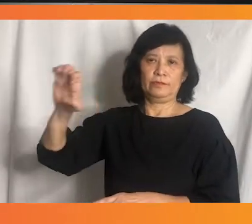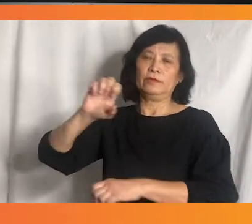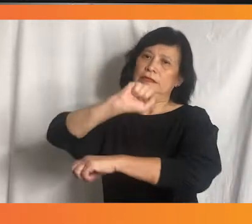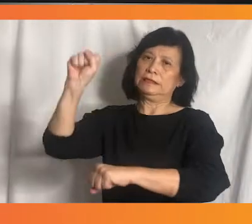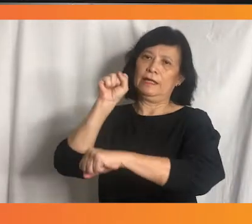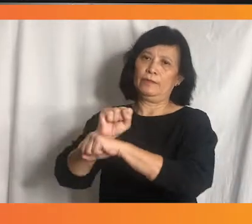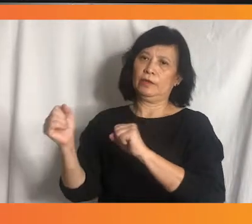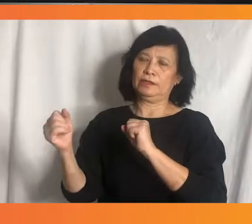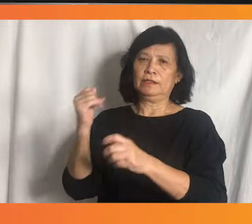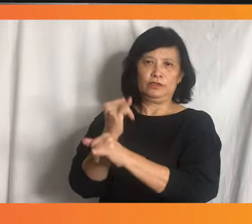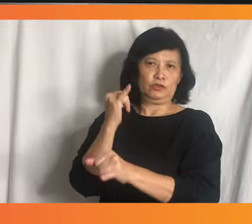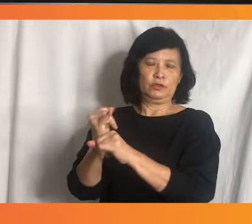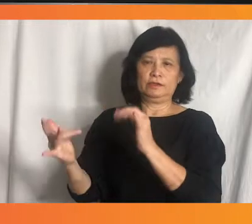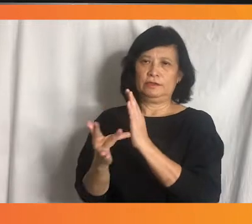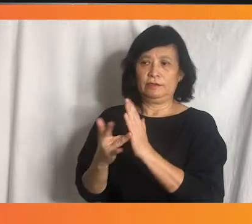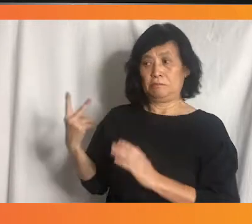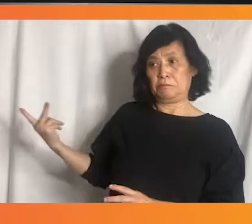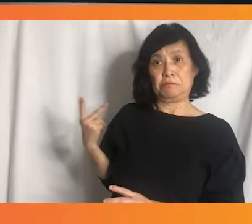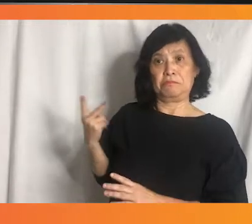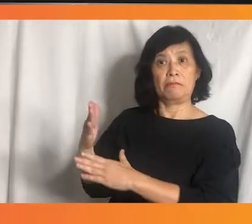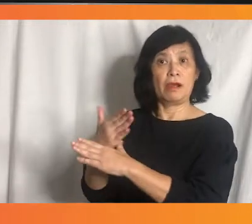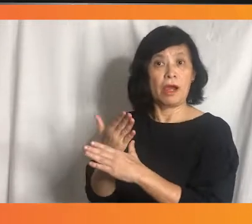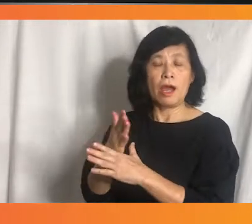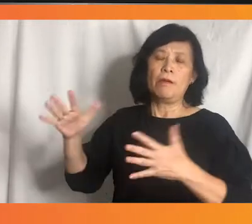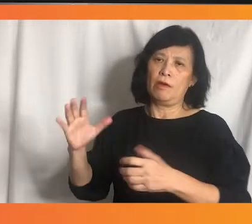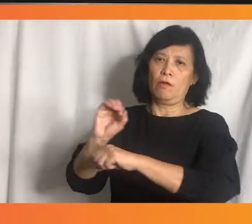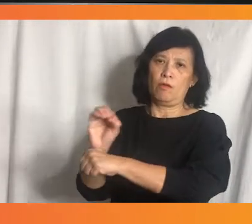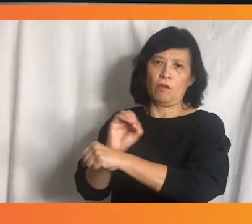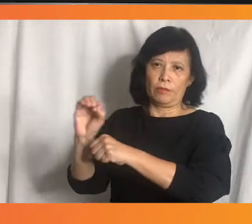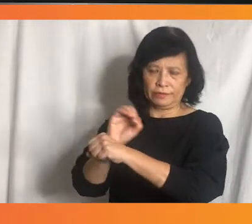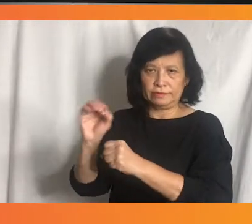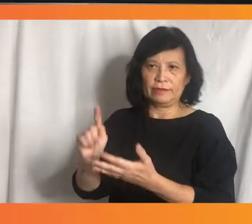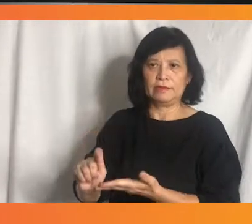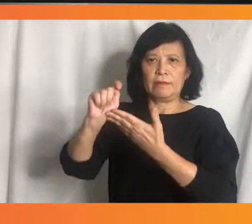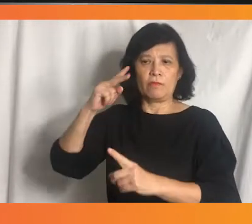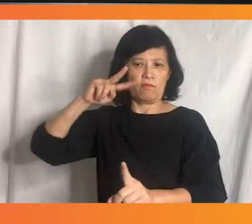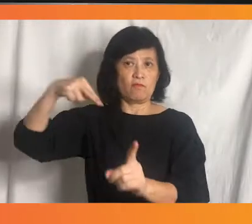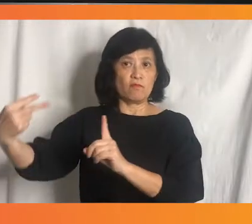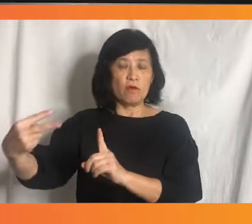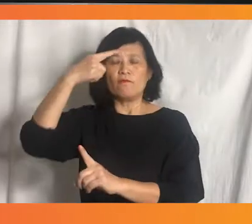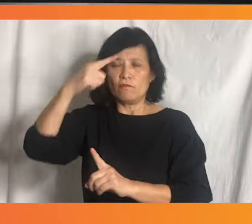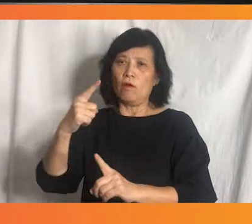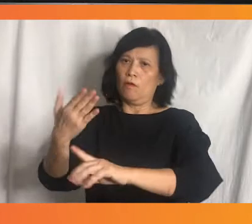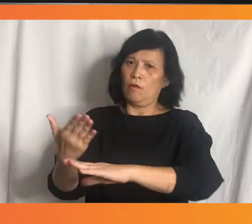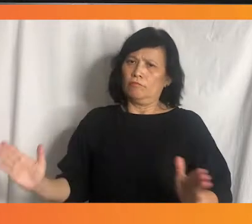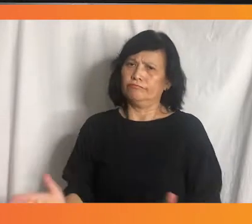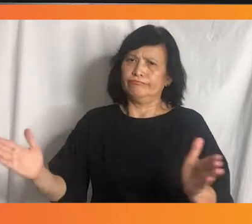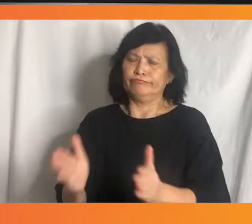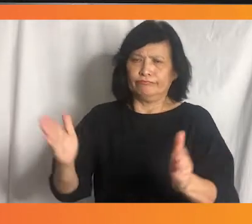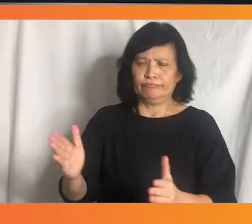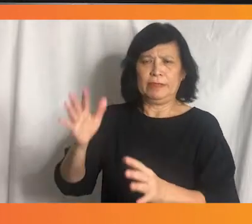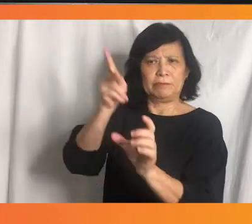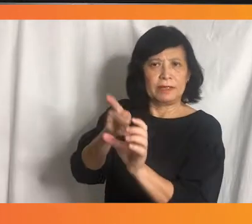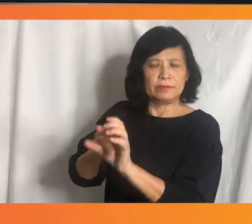Technology. So today, myself and Jannah will be sharing about occupational therapists' point of view with regards to promoting participation in